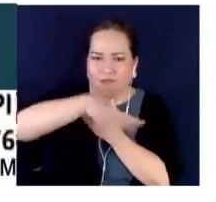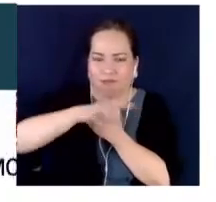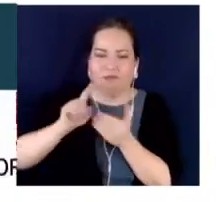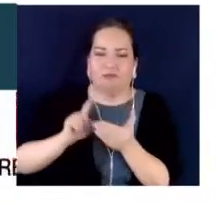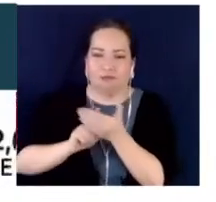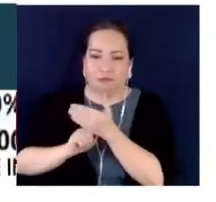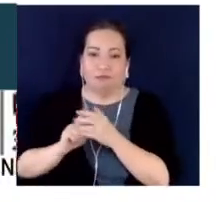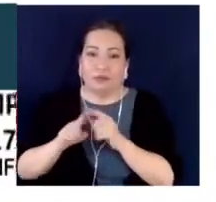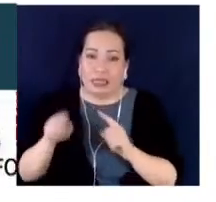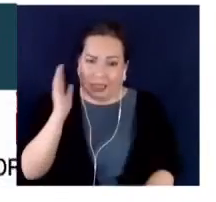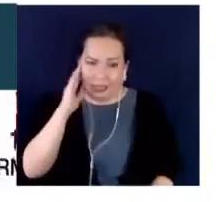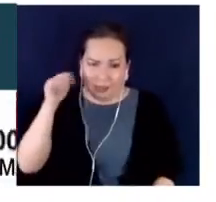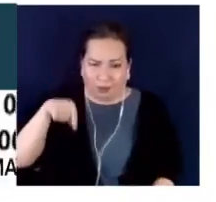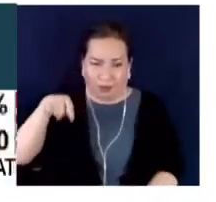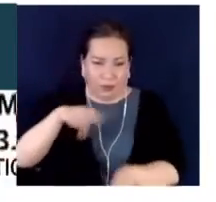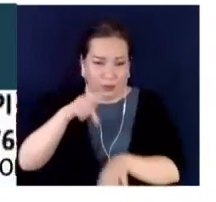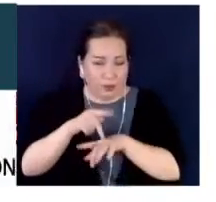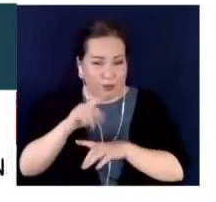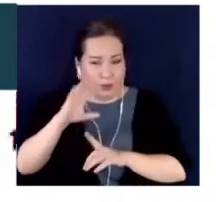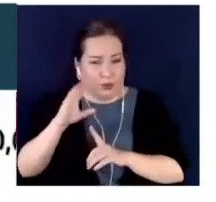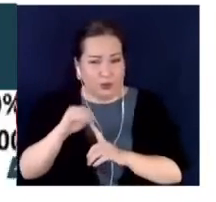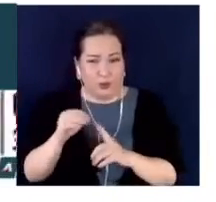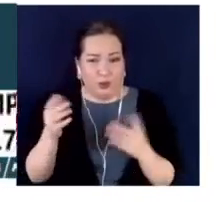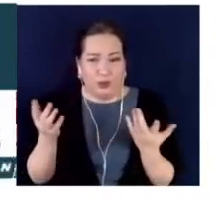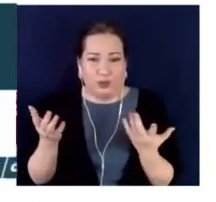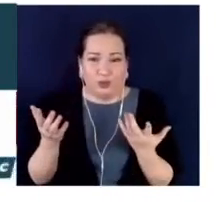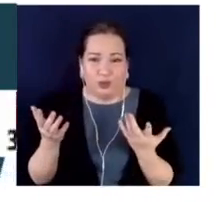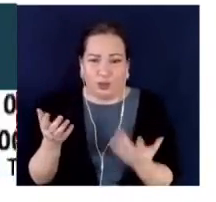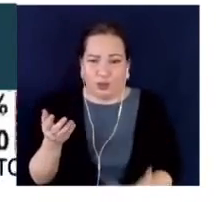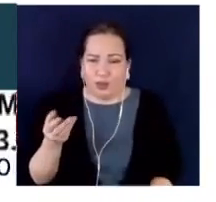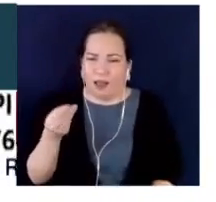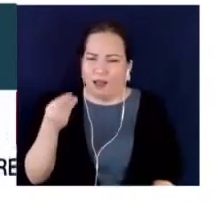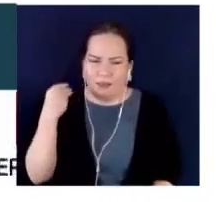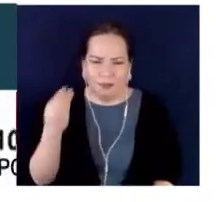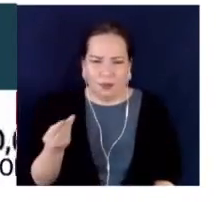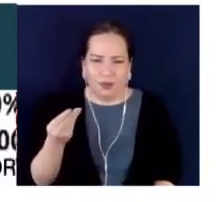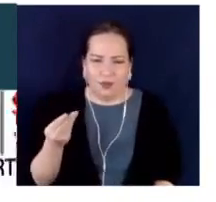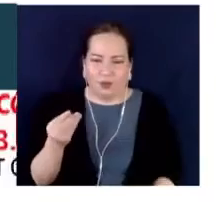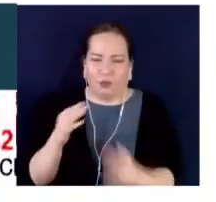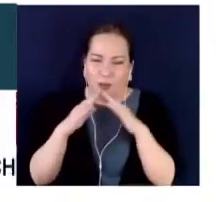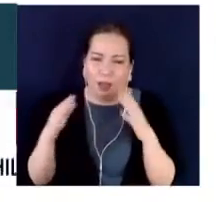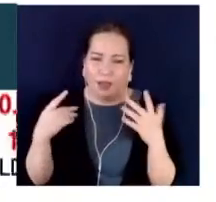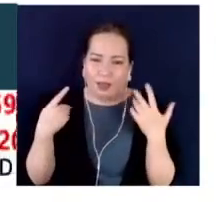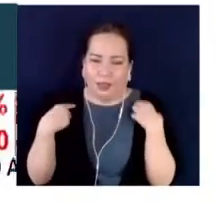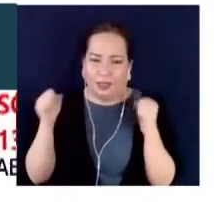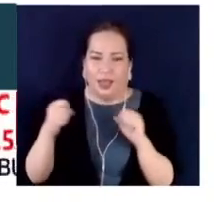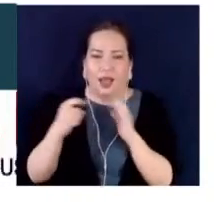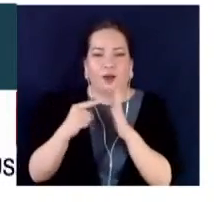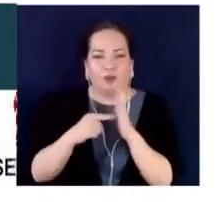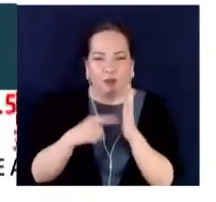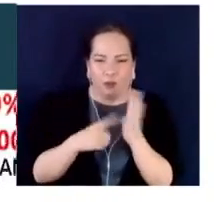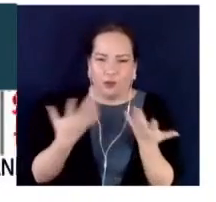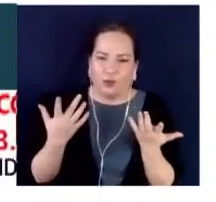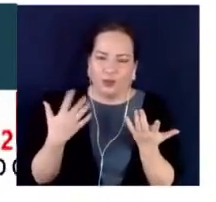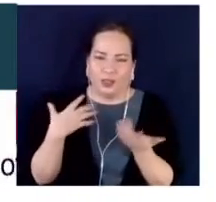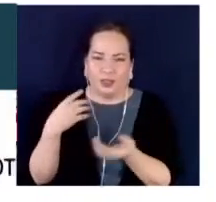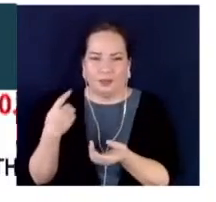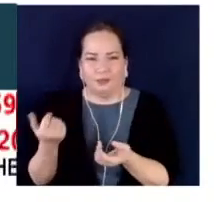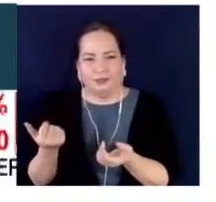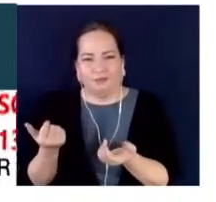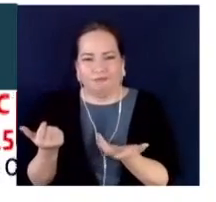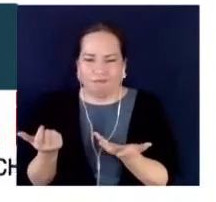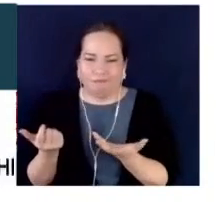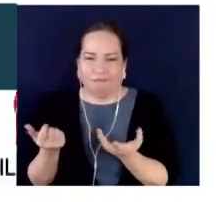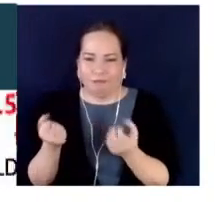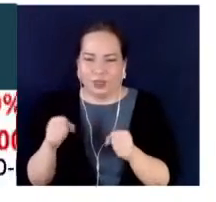Philippines, those are not too many, you know, only for those who can really afford or who are